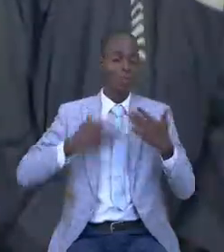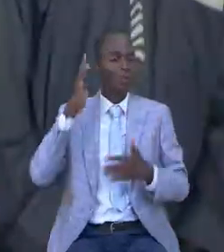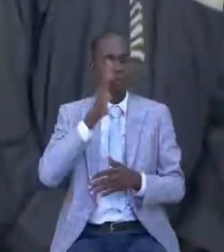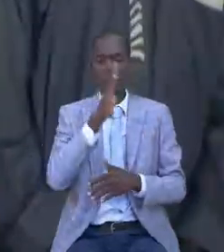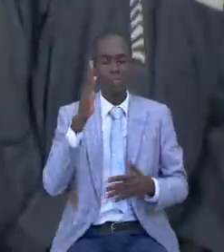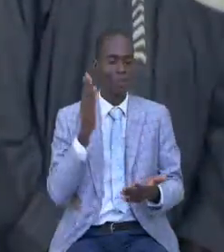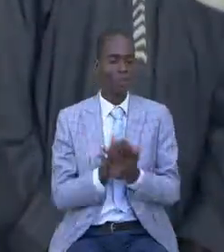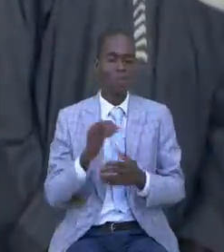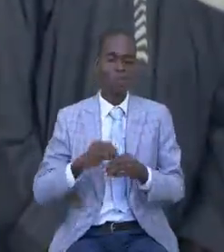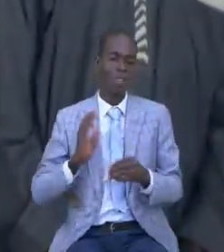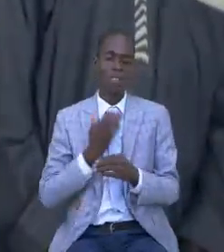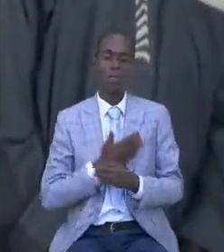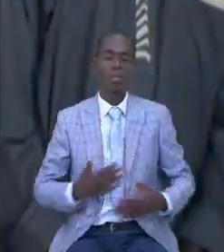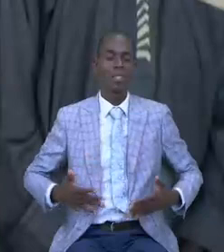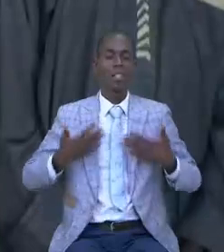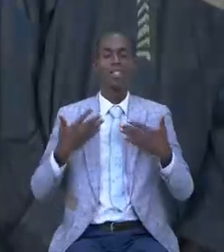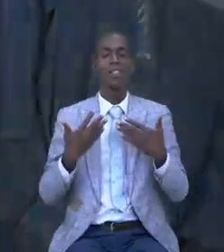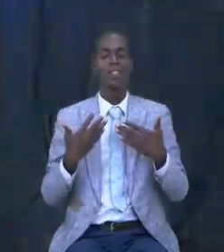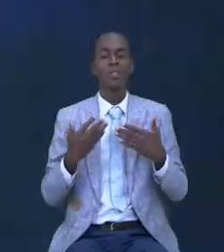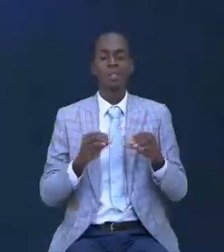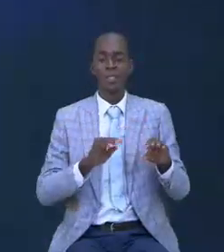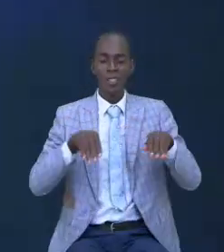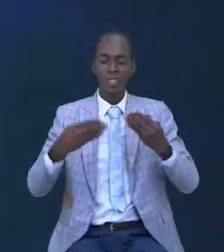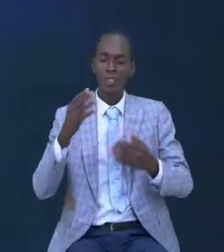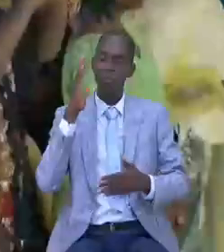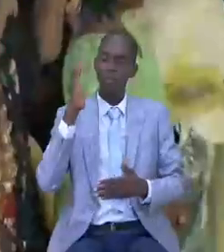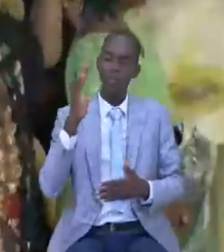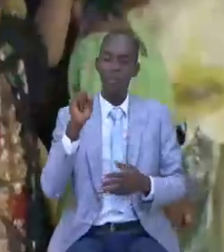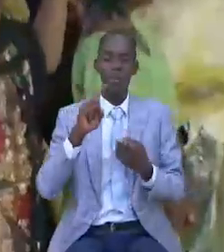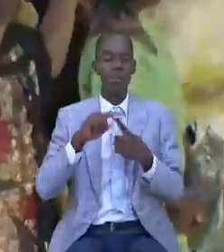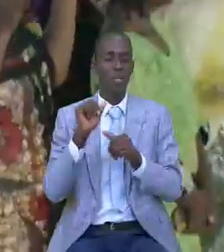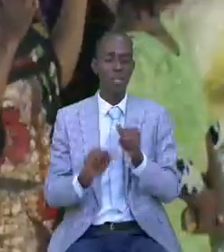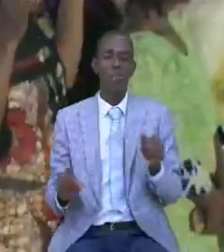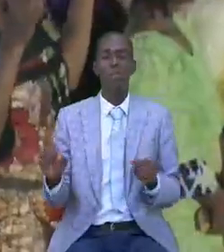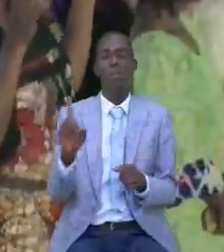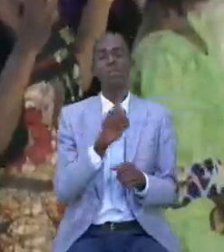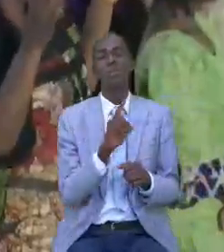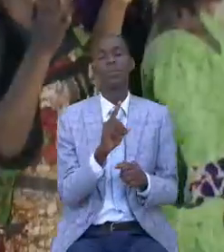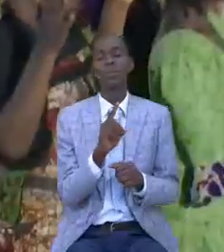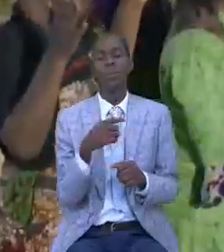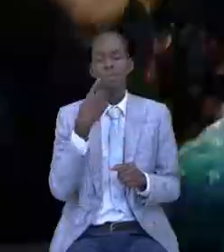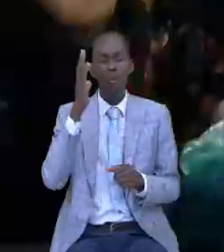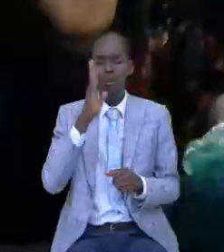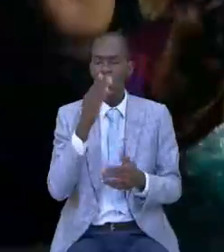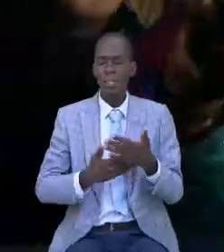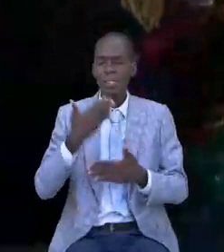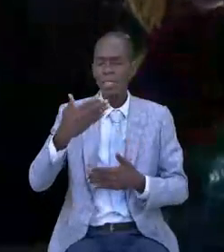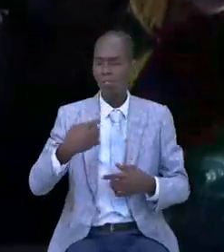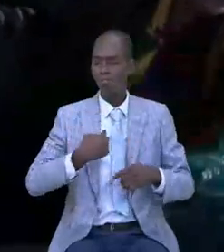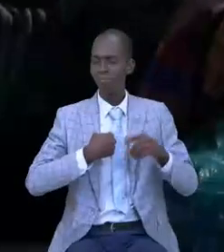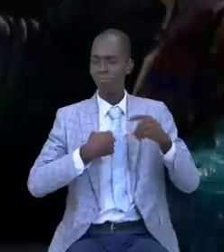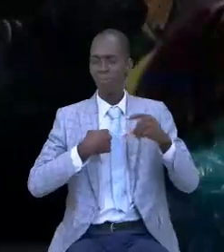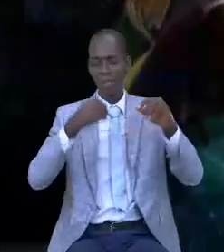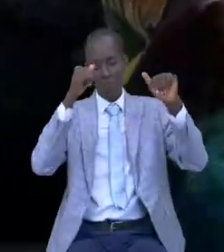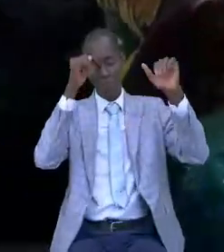lives. Give testimony to everyone. Who will be the next?